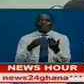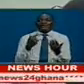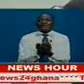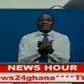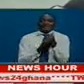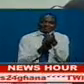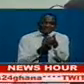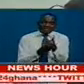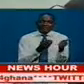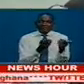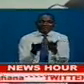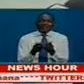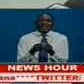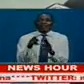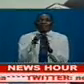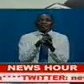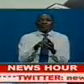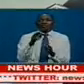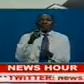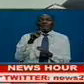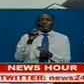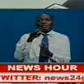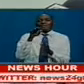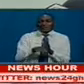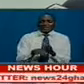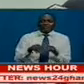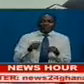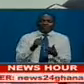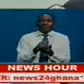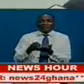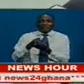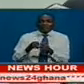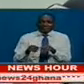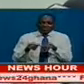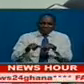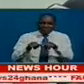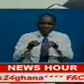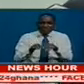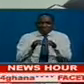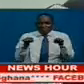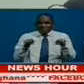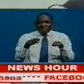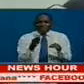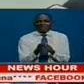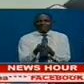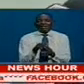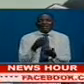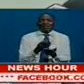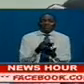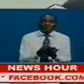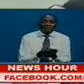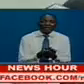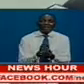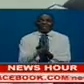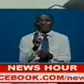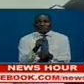been bringing the policy rates down, and as we stabilize the macro economy, bring about fiscal